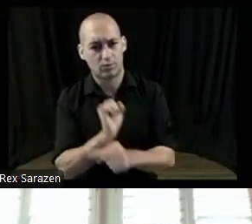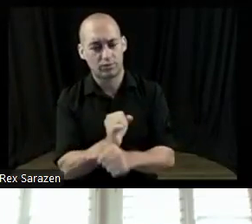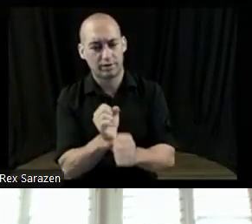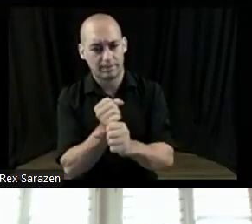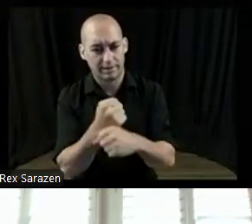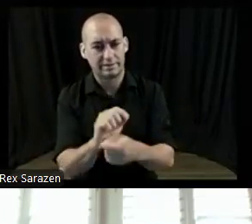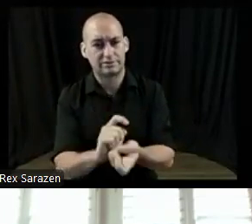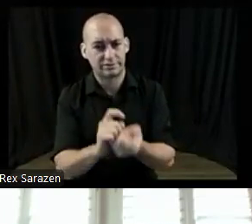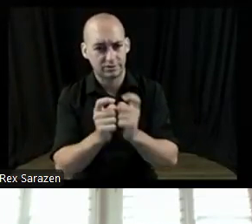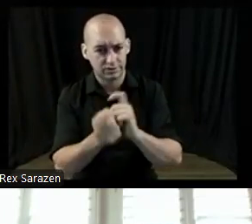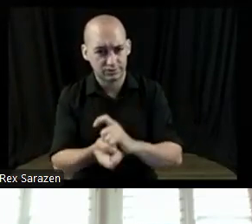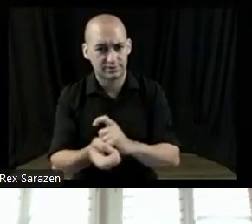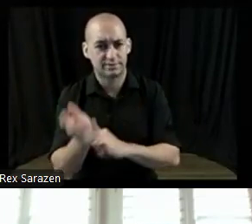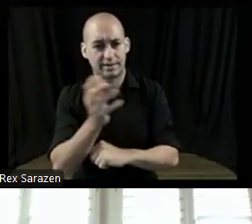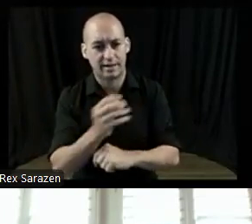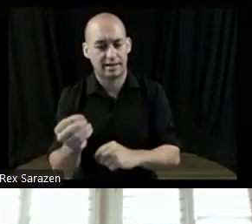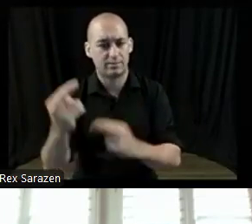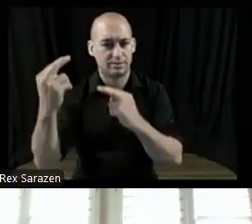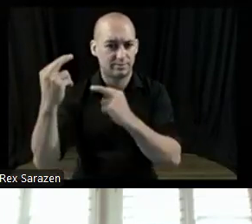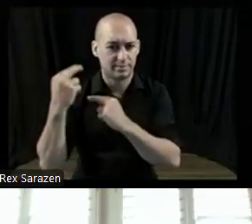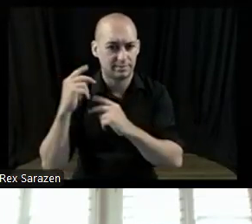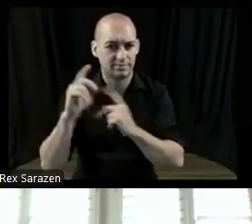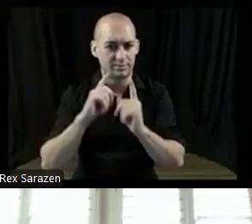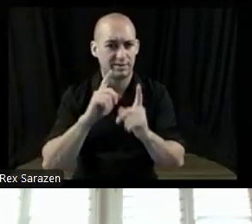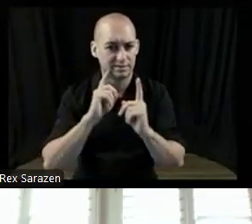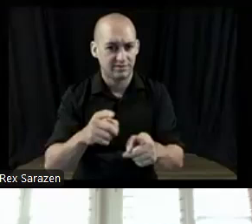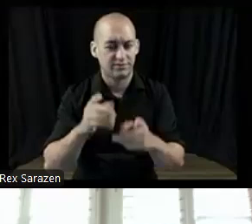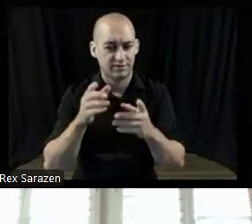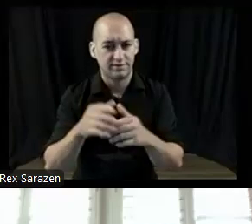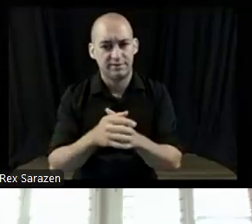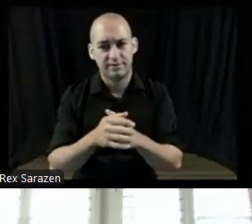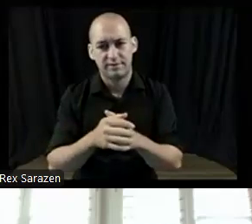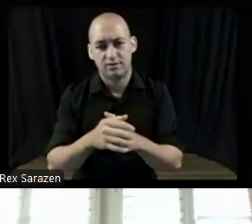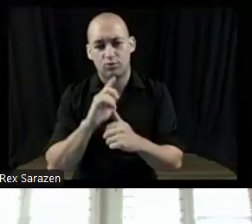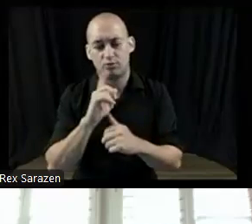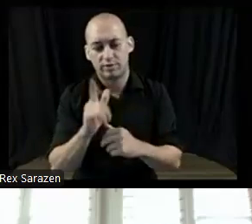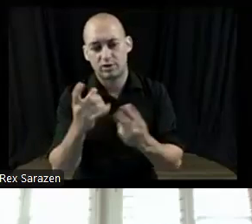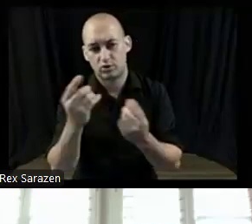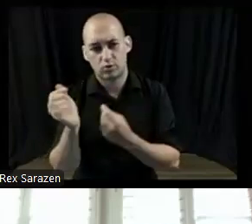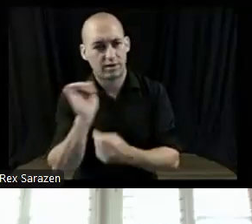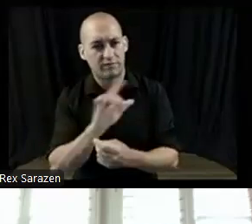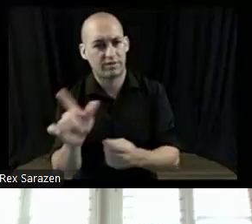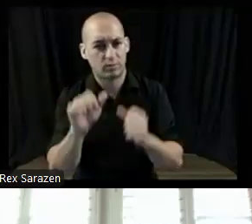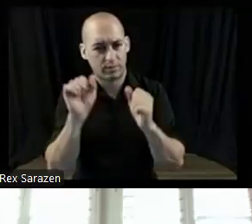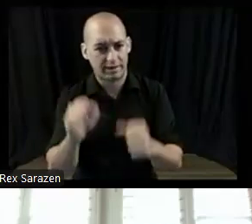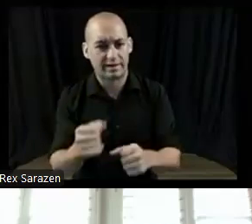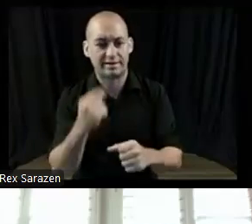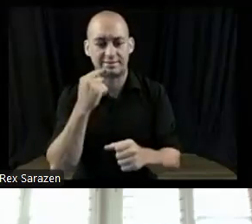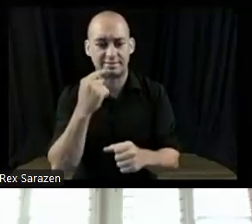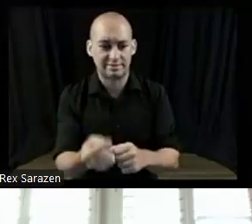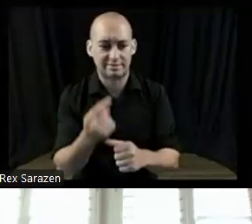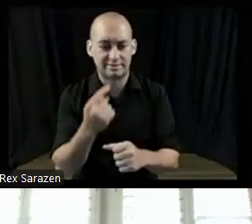changes and being responsive, if we can just really do everything we can to mention